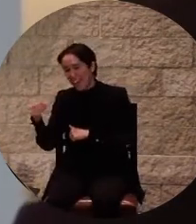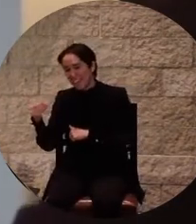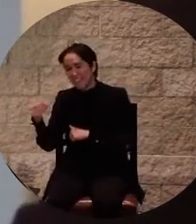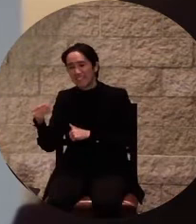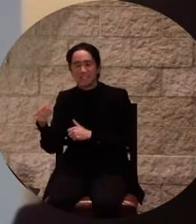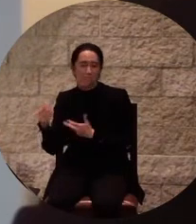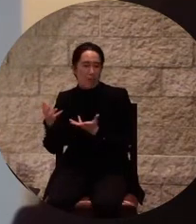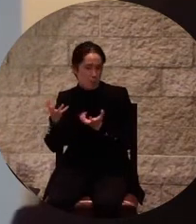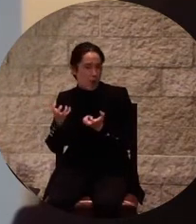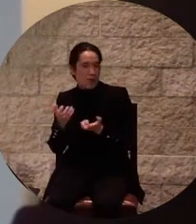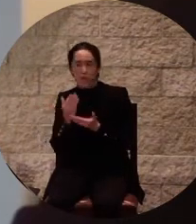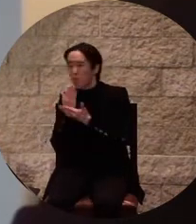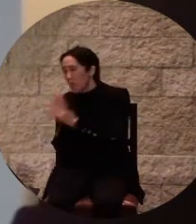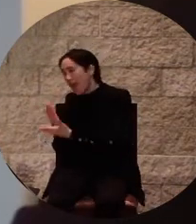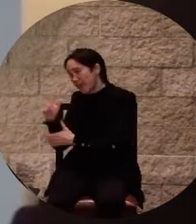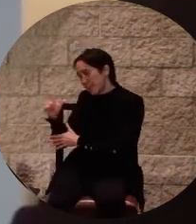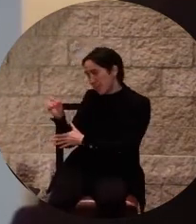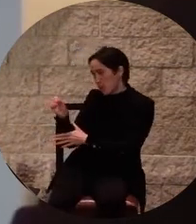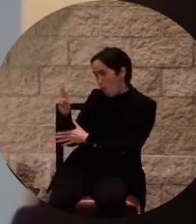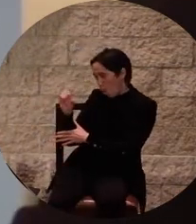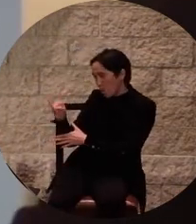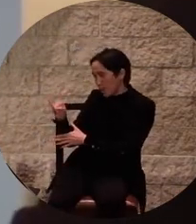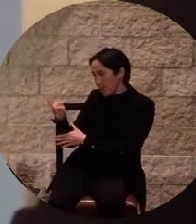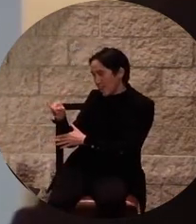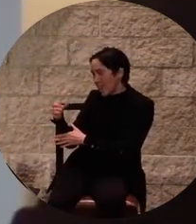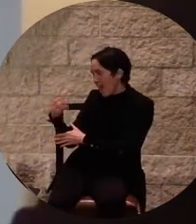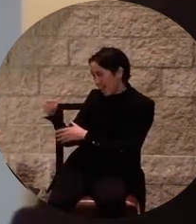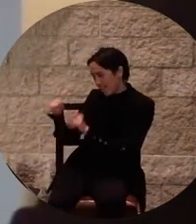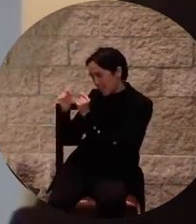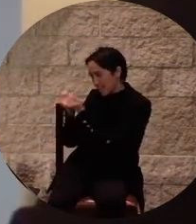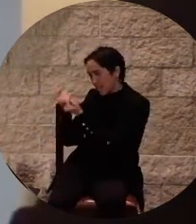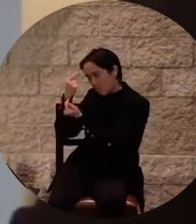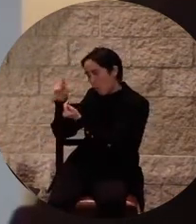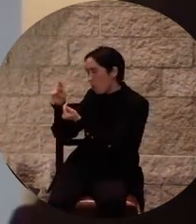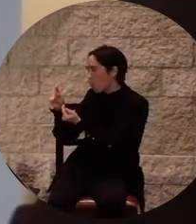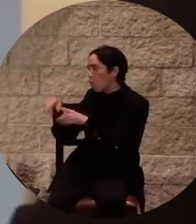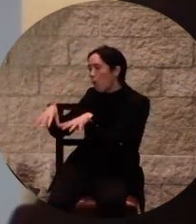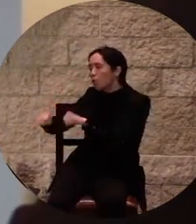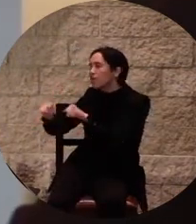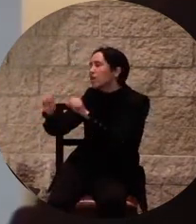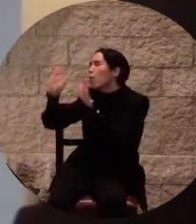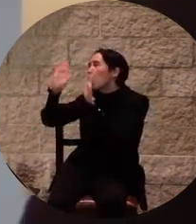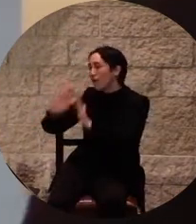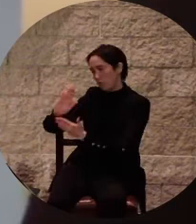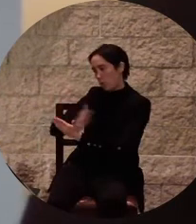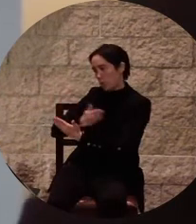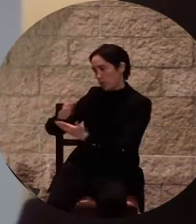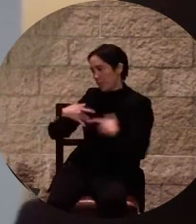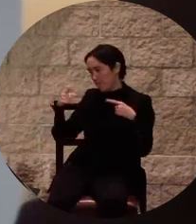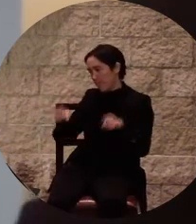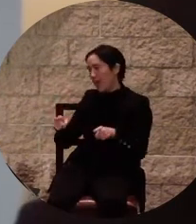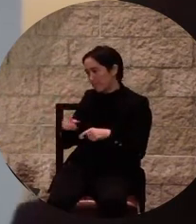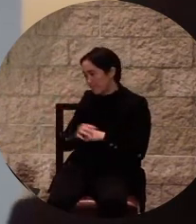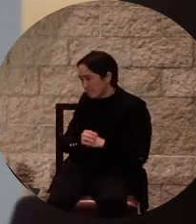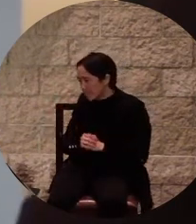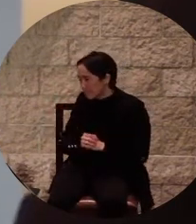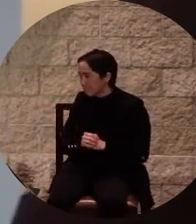I want to thank Lori and the crew for doing a great concert. It's going to be wonderful. It's going to bring Christmas to